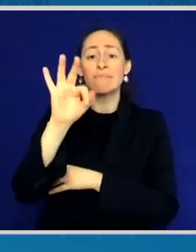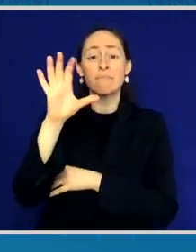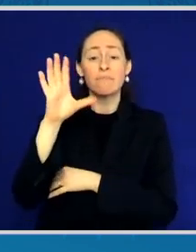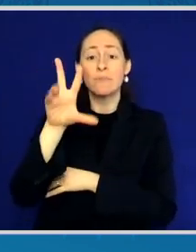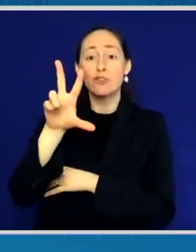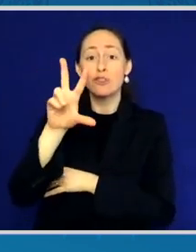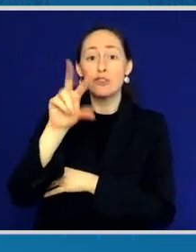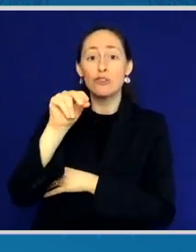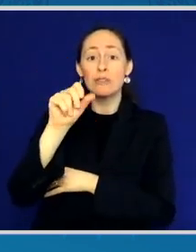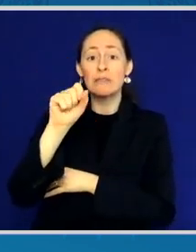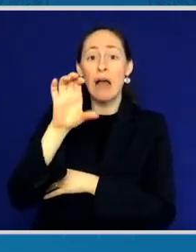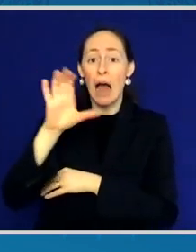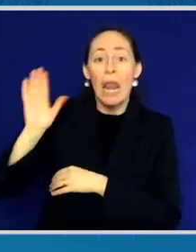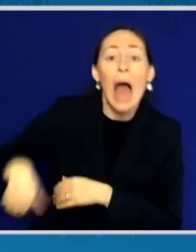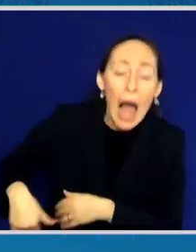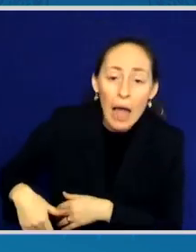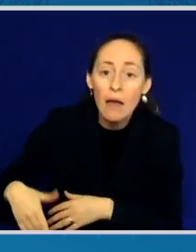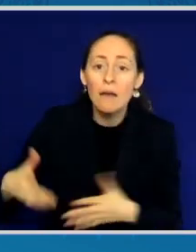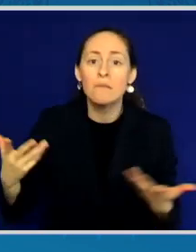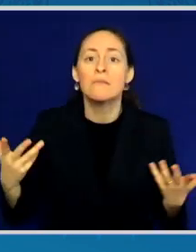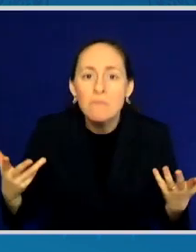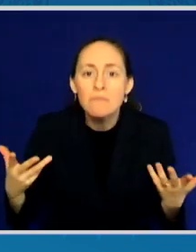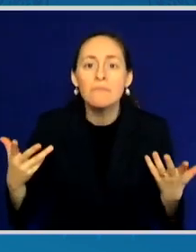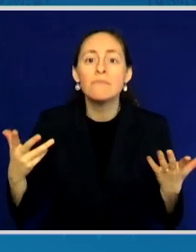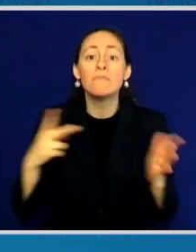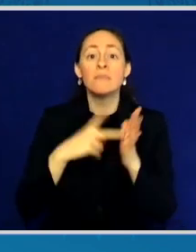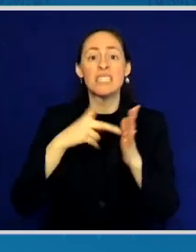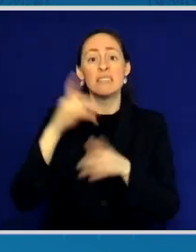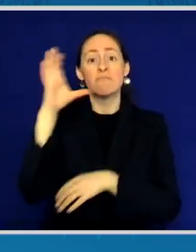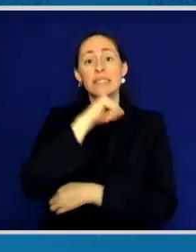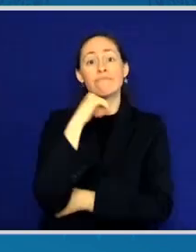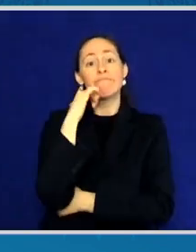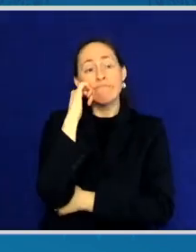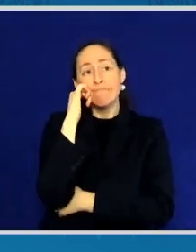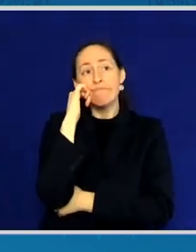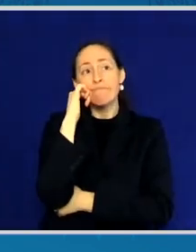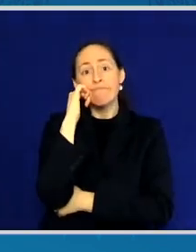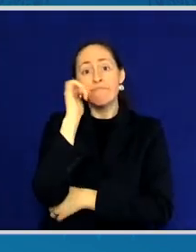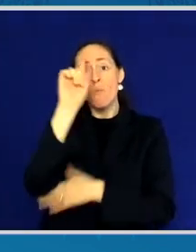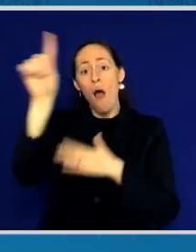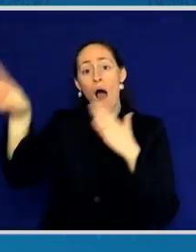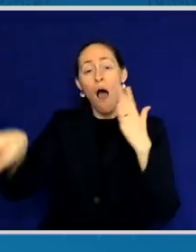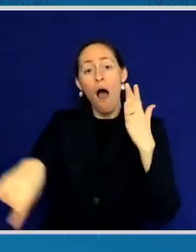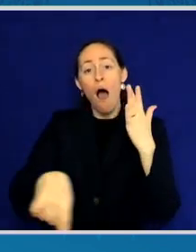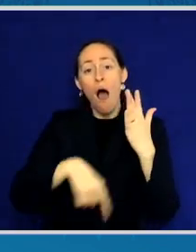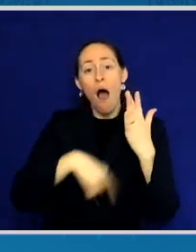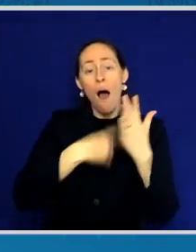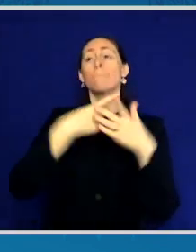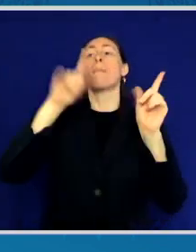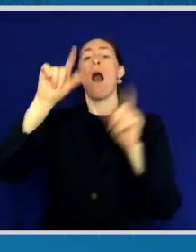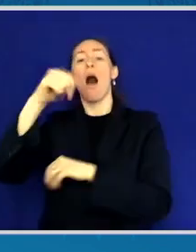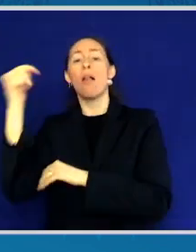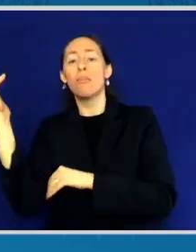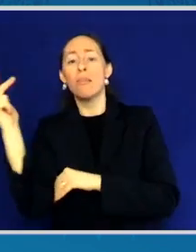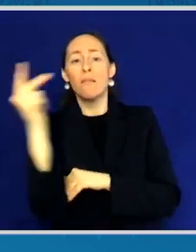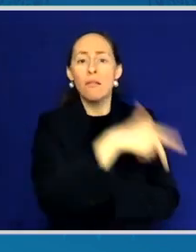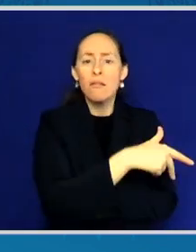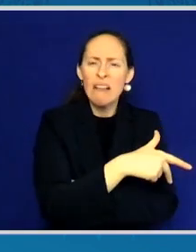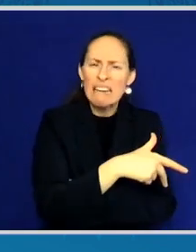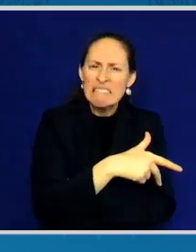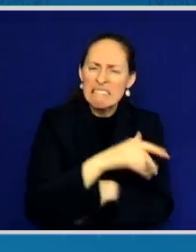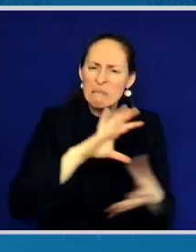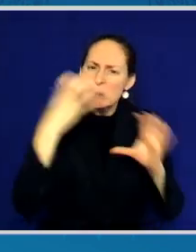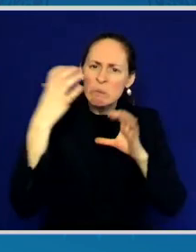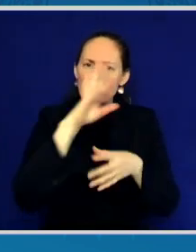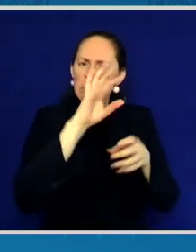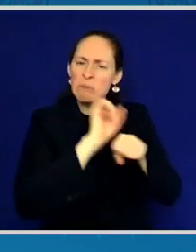bus, if they have to wait an hour for the next bus to come, that's right, what that will mean in terms of whether they may